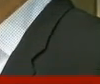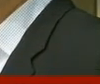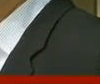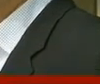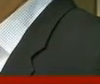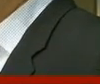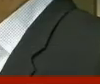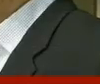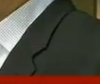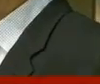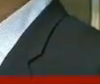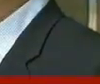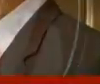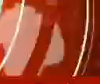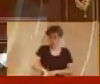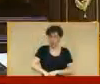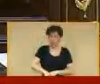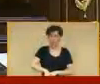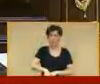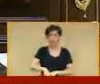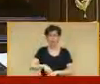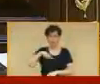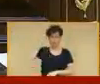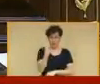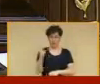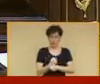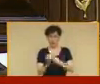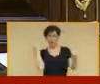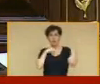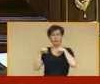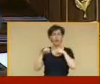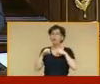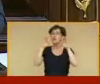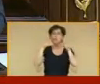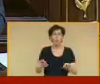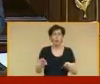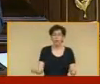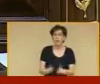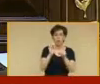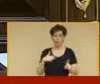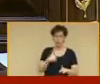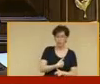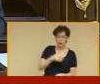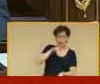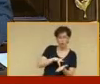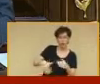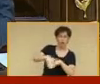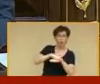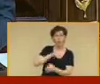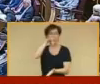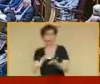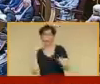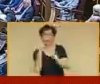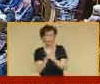backed by the right-wing Tea Party movement. And Spain's parliament is debating changes to the constitution which would allow King Juan Carlos